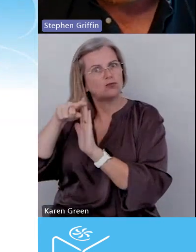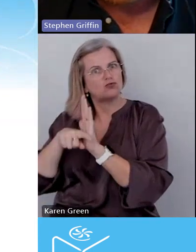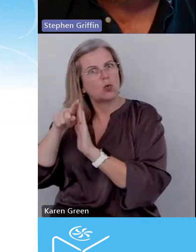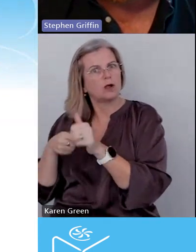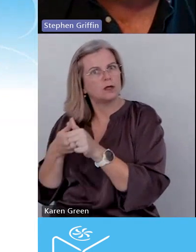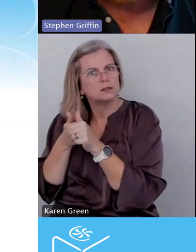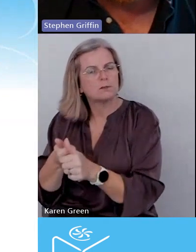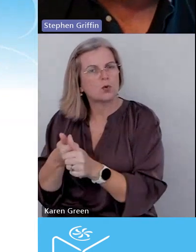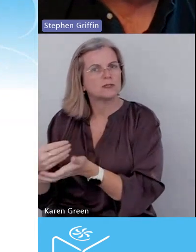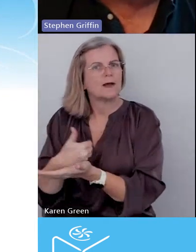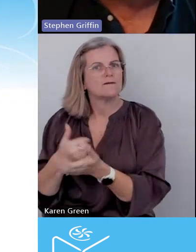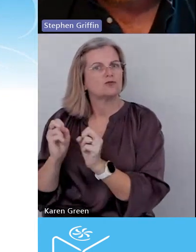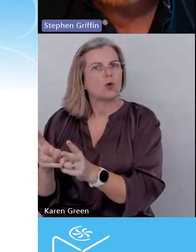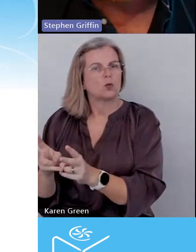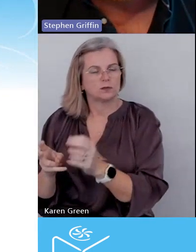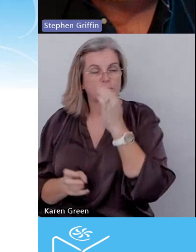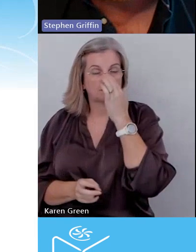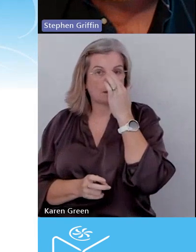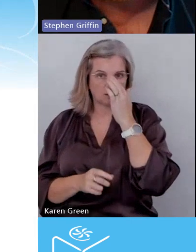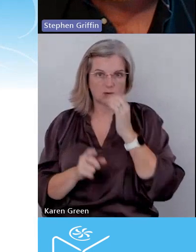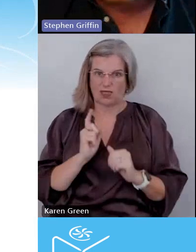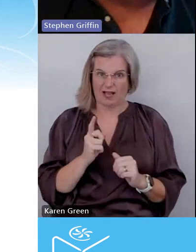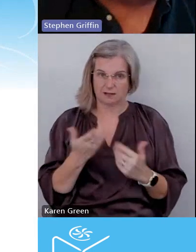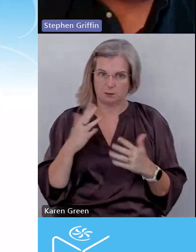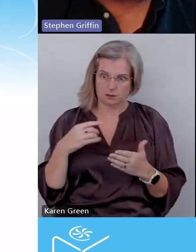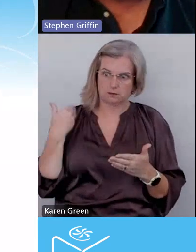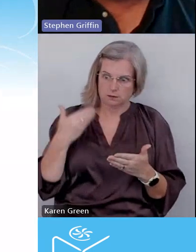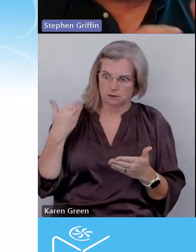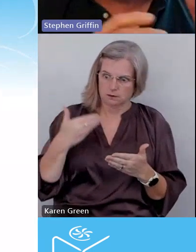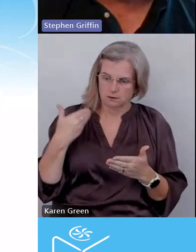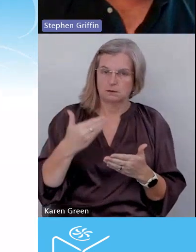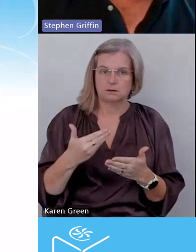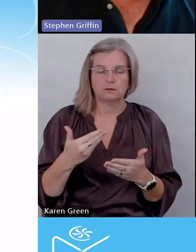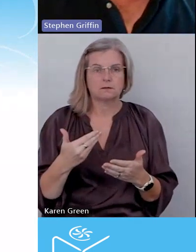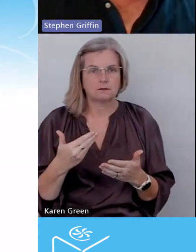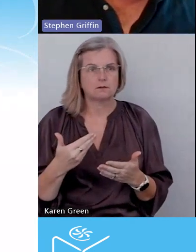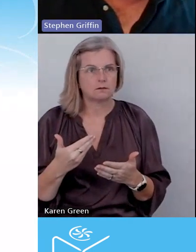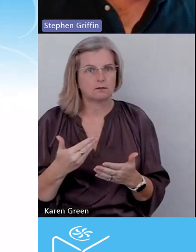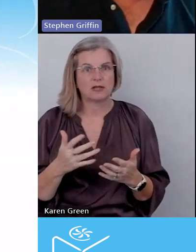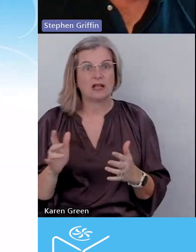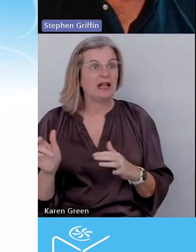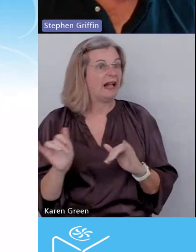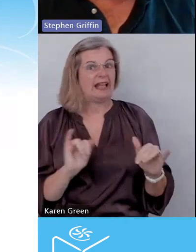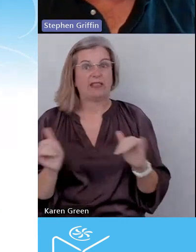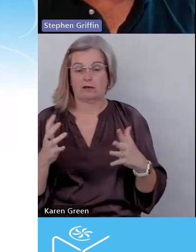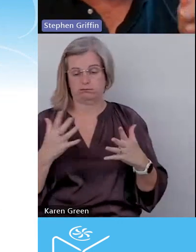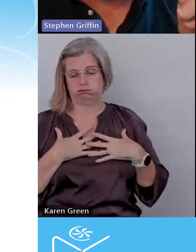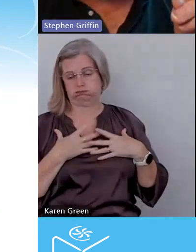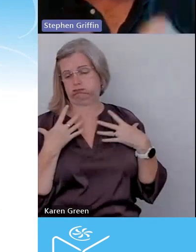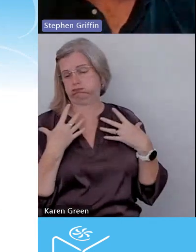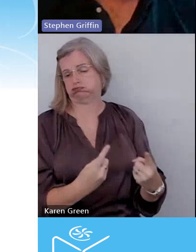over recent history throughout the course of the acute phase of the pandemic, which is we either have abject freedom to do what we want, or we